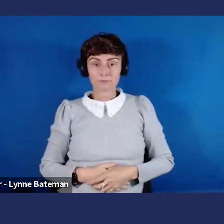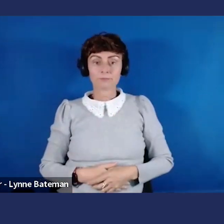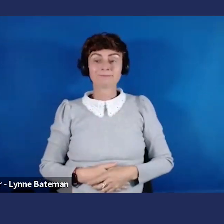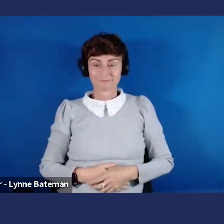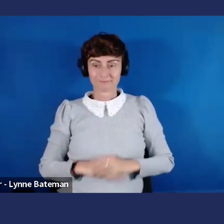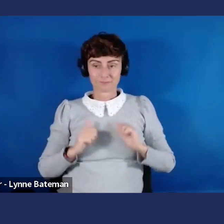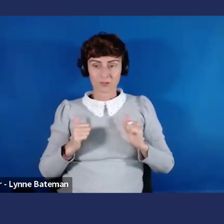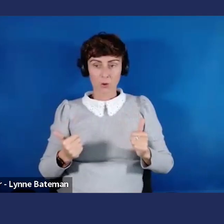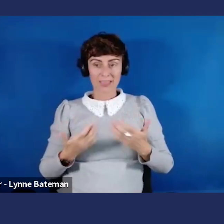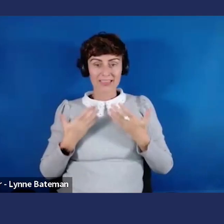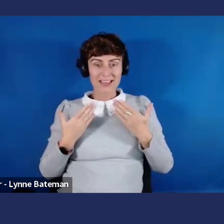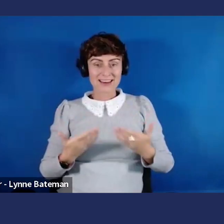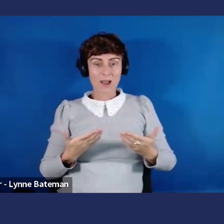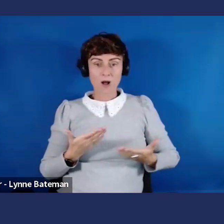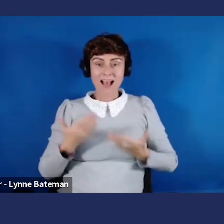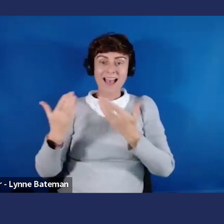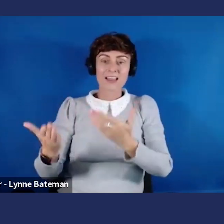hand over to Dr. Lizzie Egbase